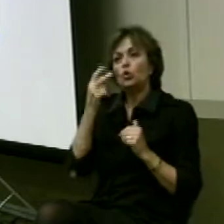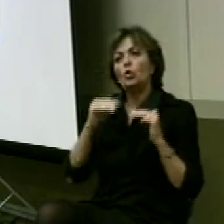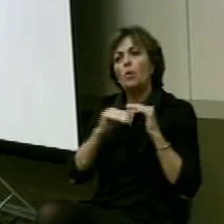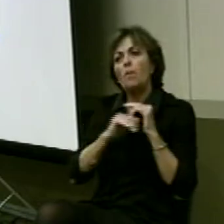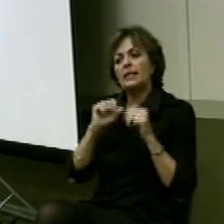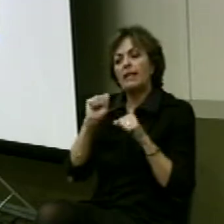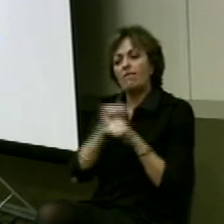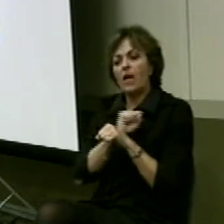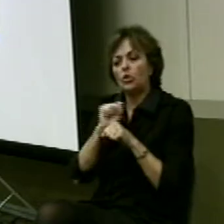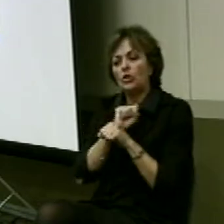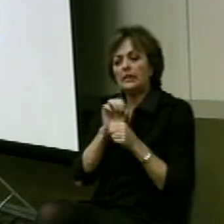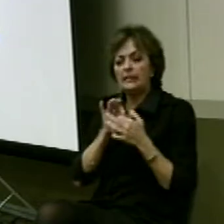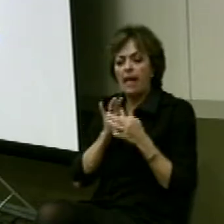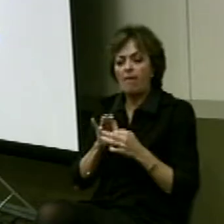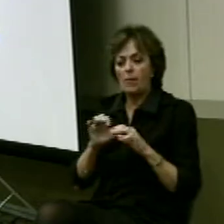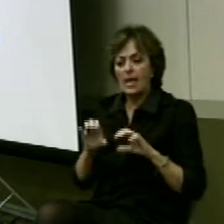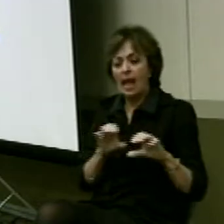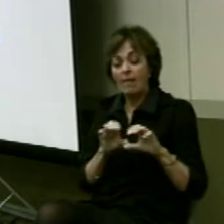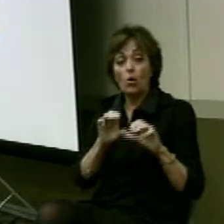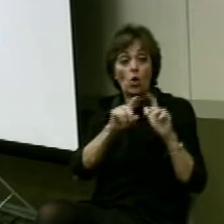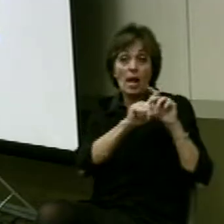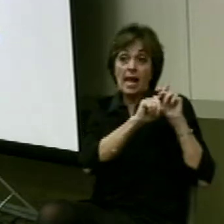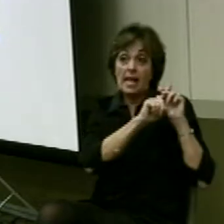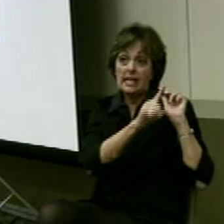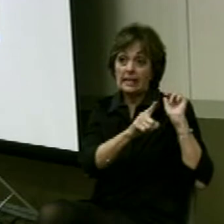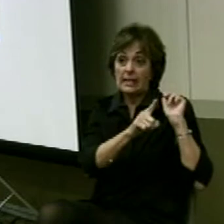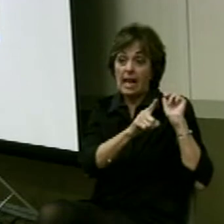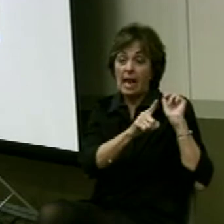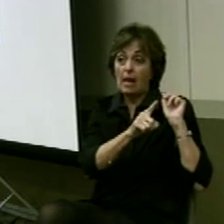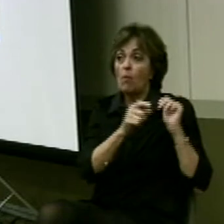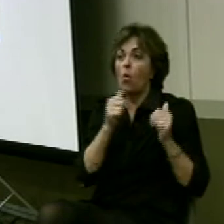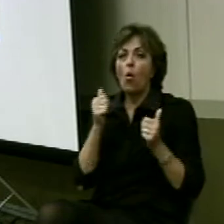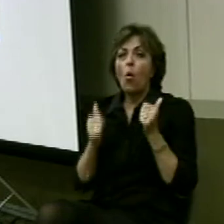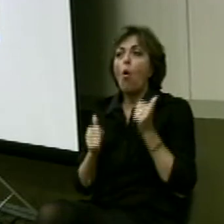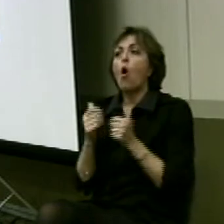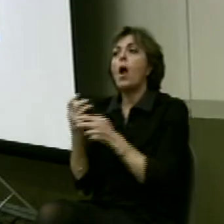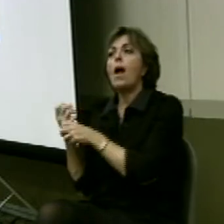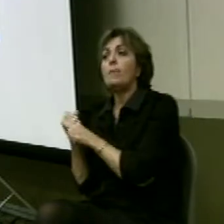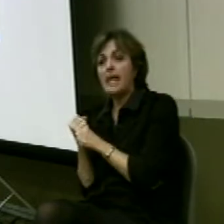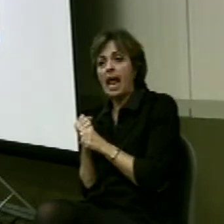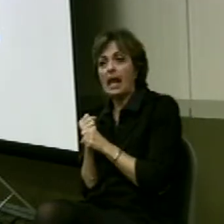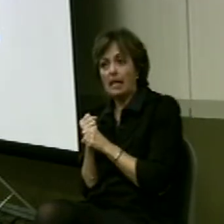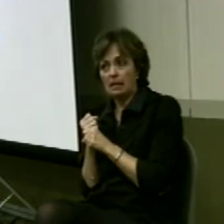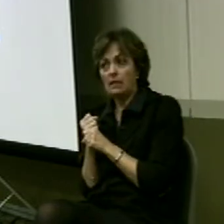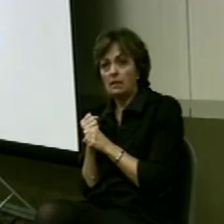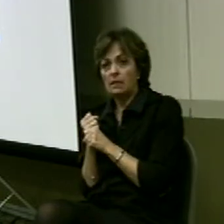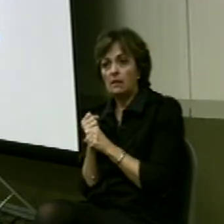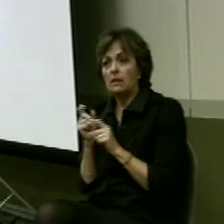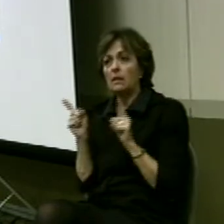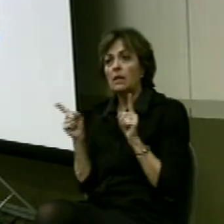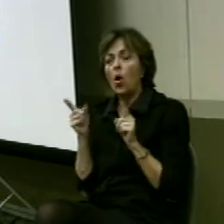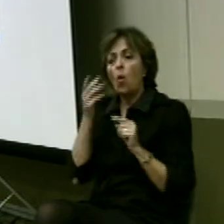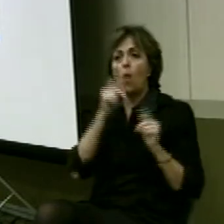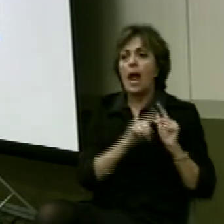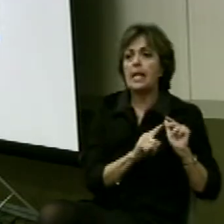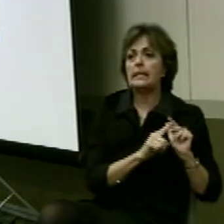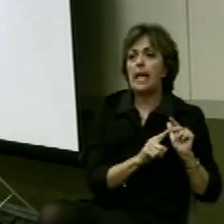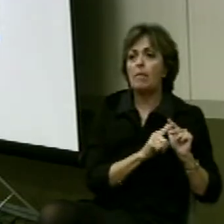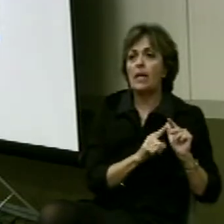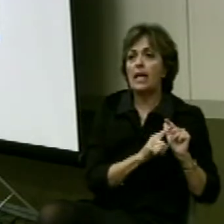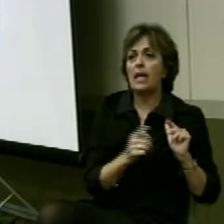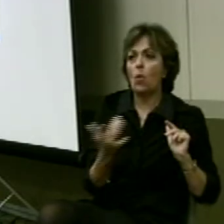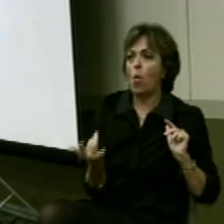in these classes, right? The two basic functions of behavior are to either escape or obtain, right?